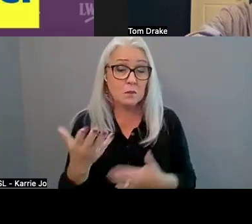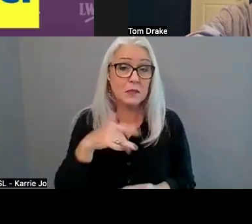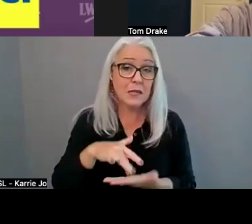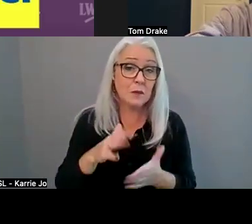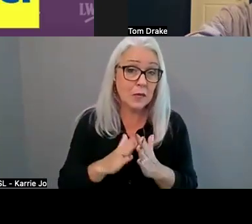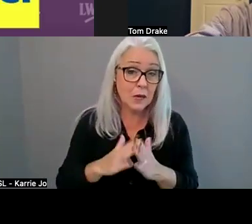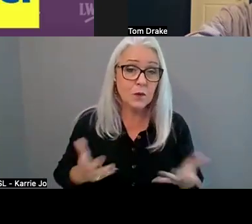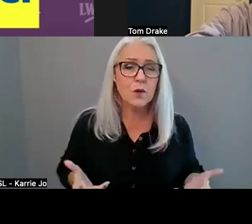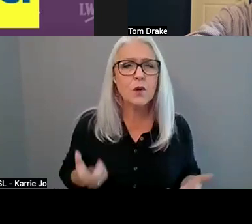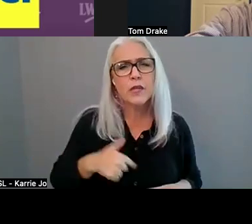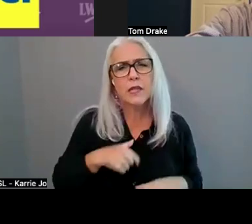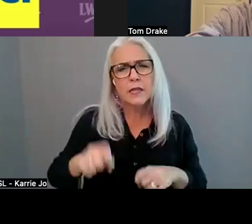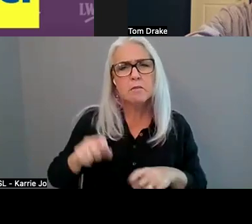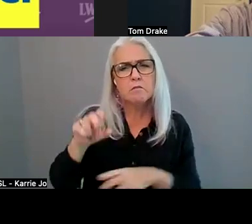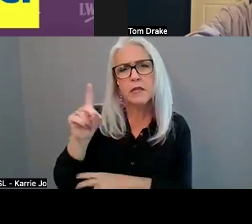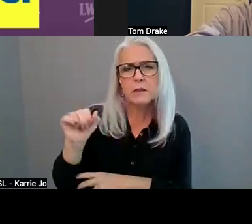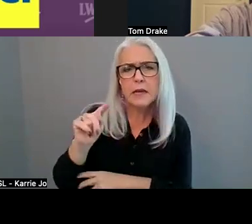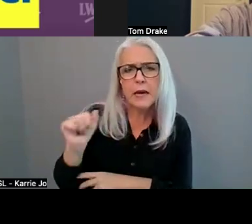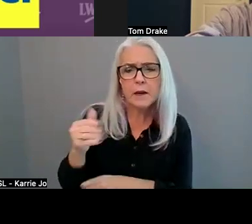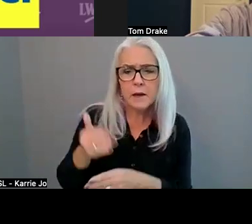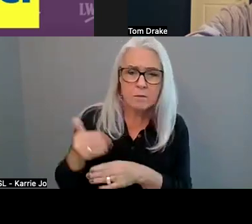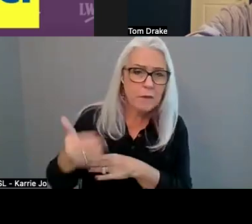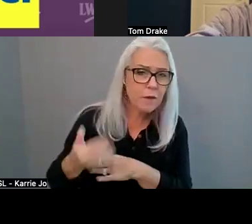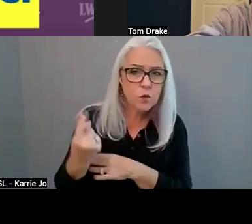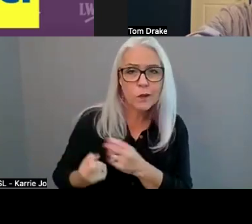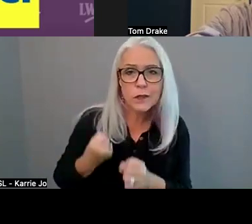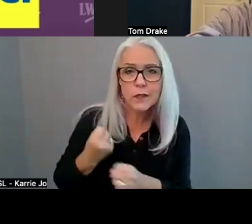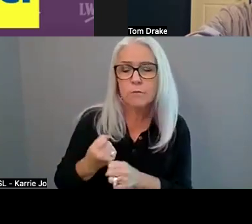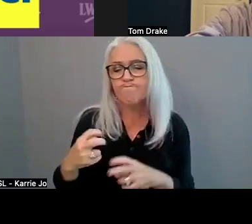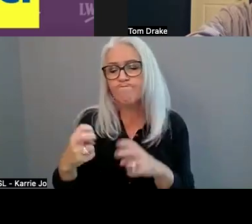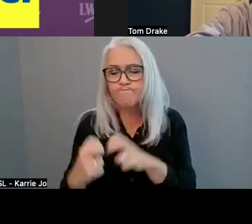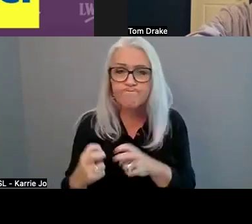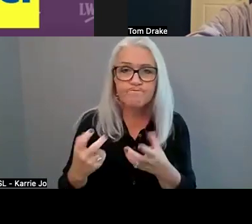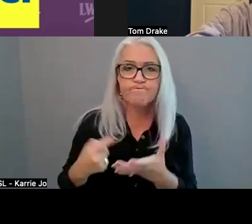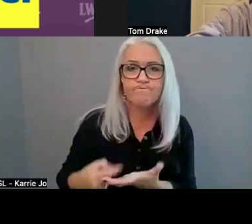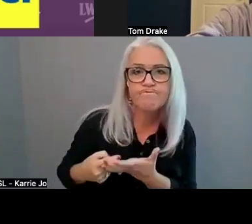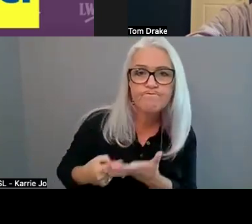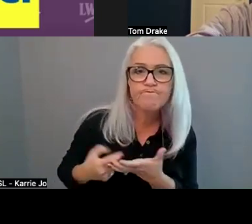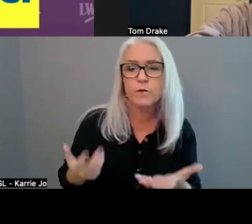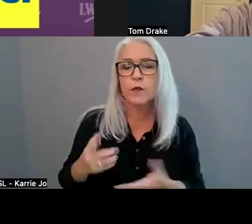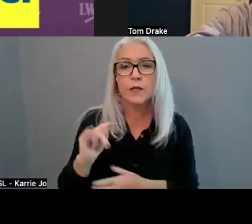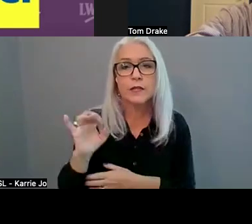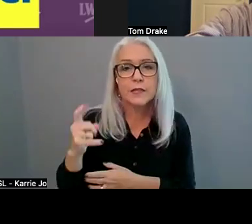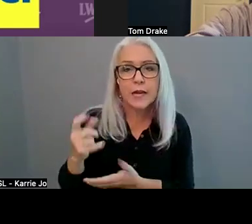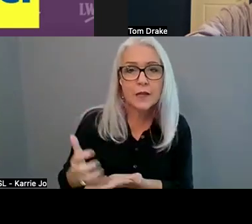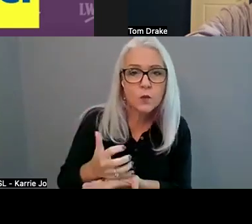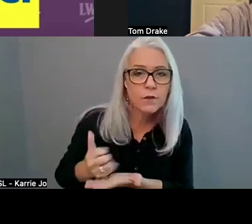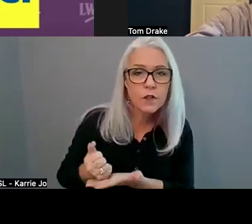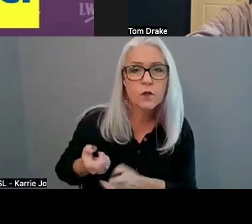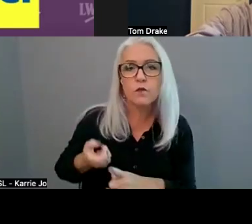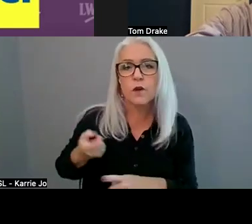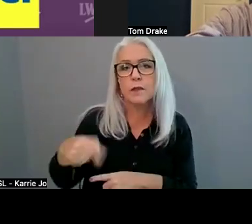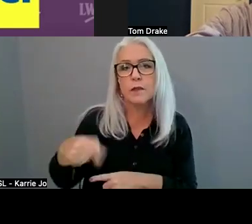quantitative analysis as well. After 1 year, we should sit down and say, all right, how is the tax revenue coming in from these businesses? Have they